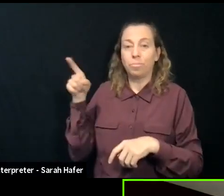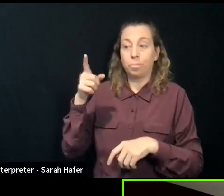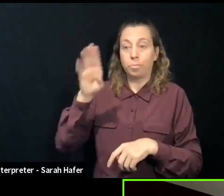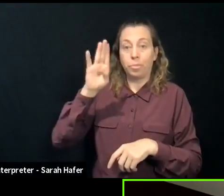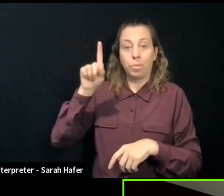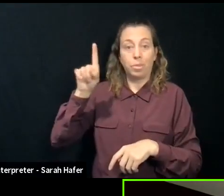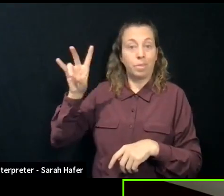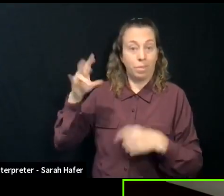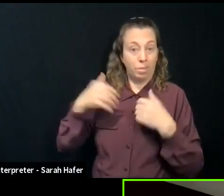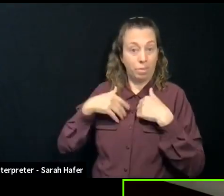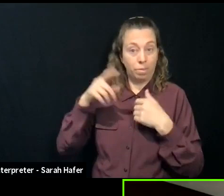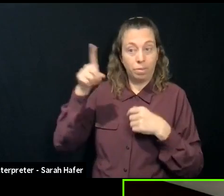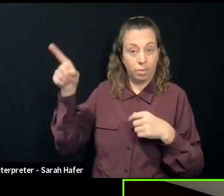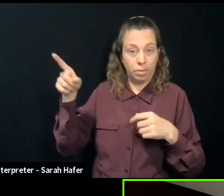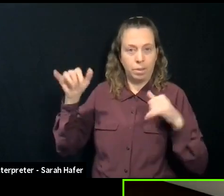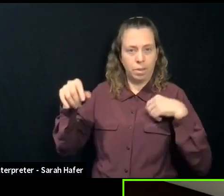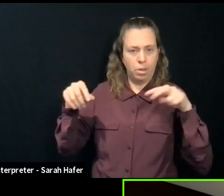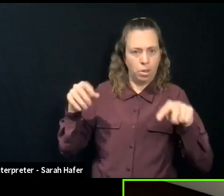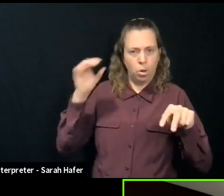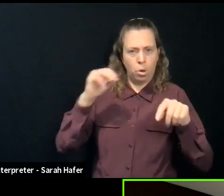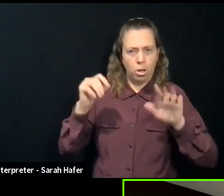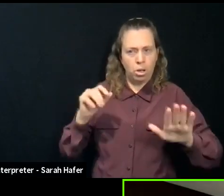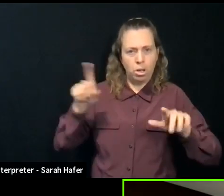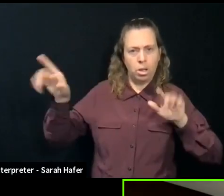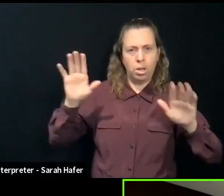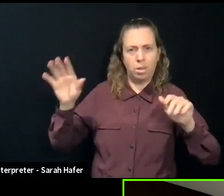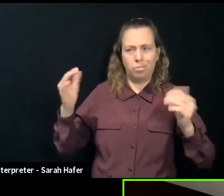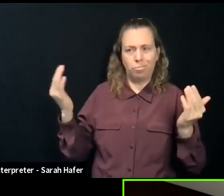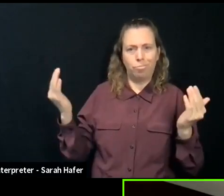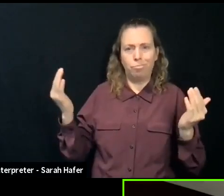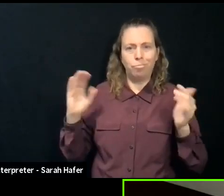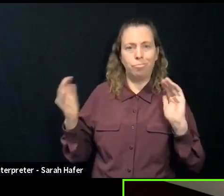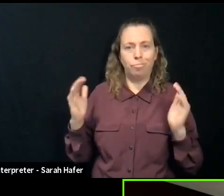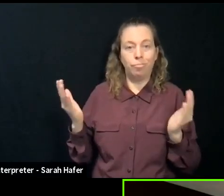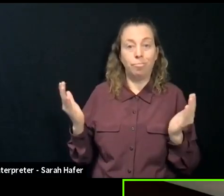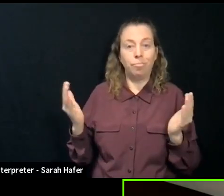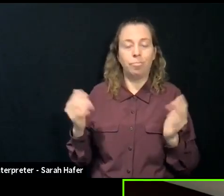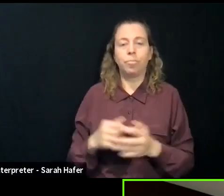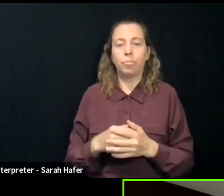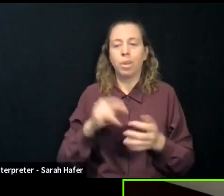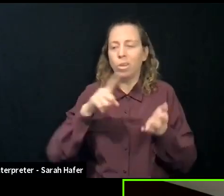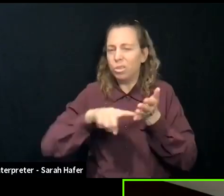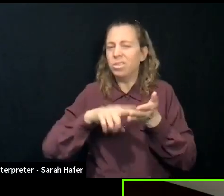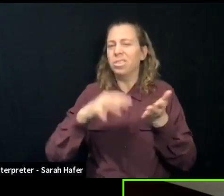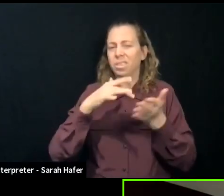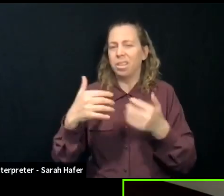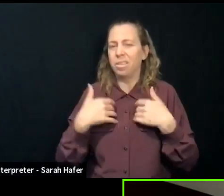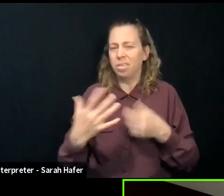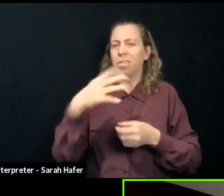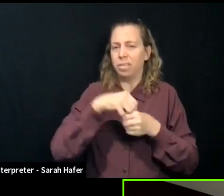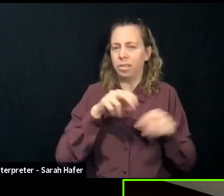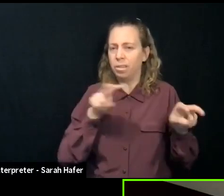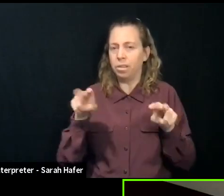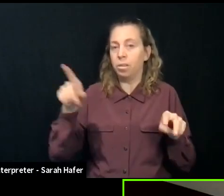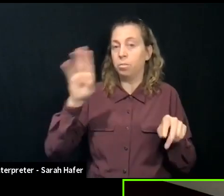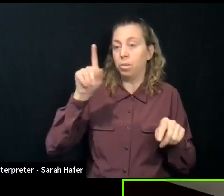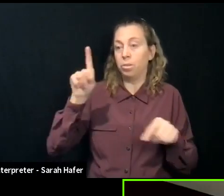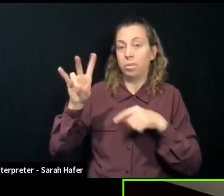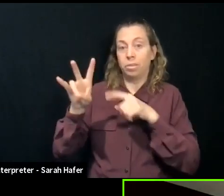also know from research and from studies that the B117 variant, which has become so common